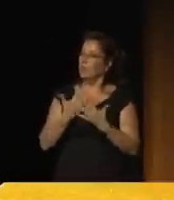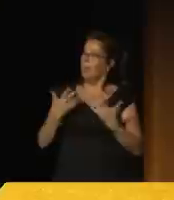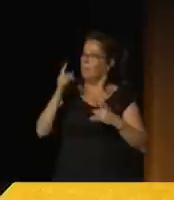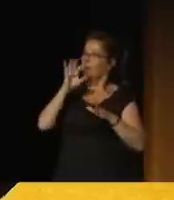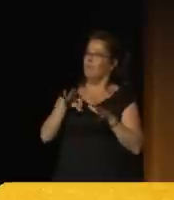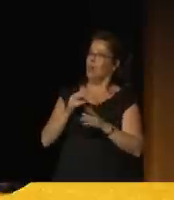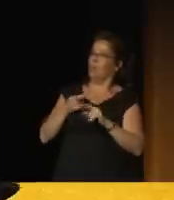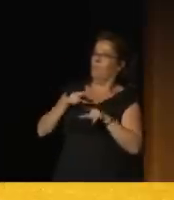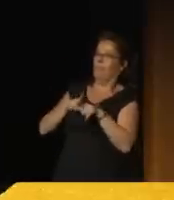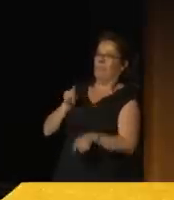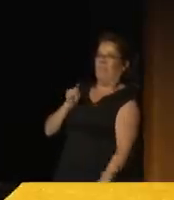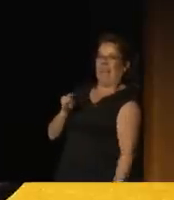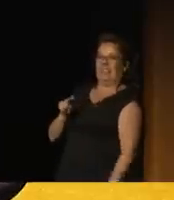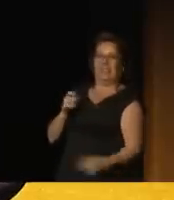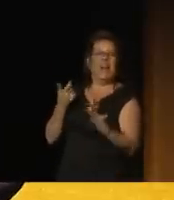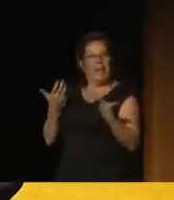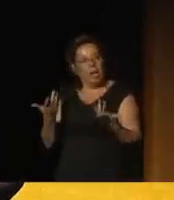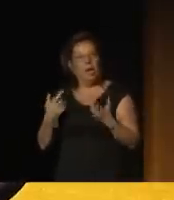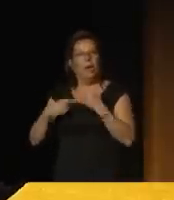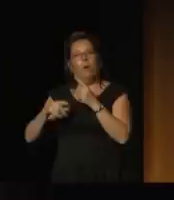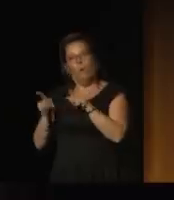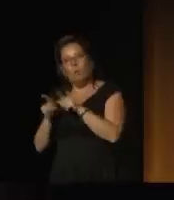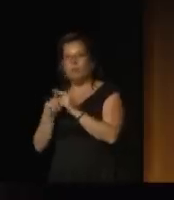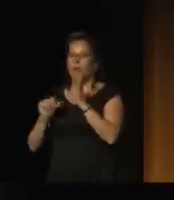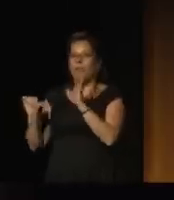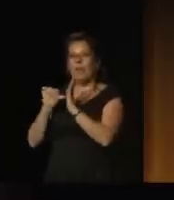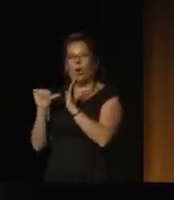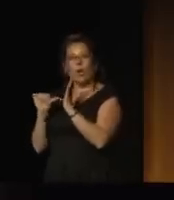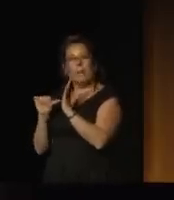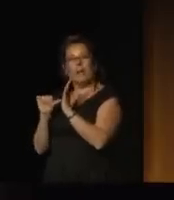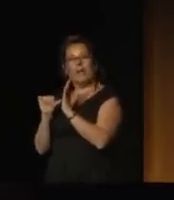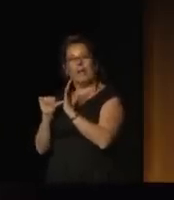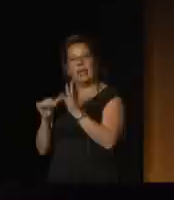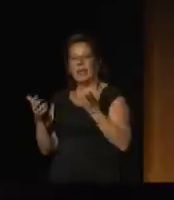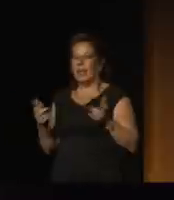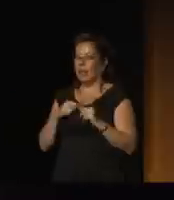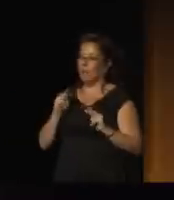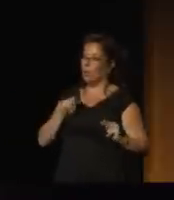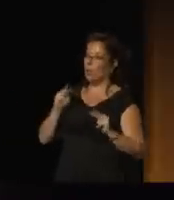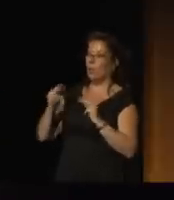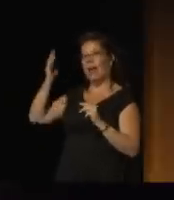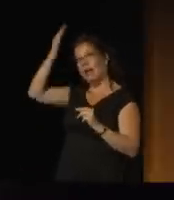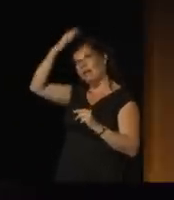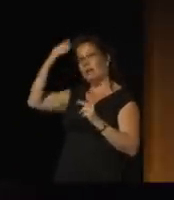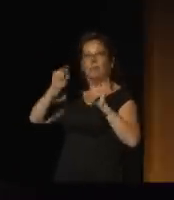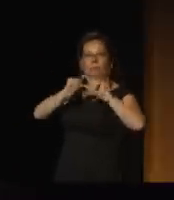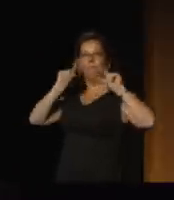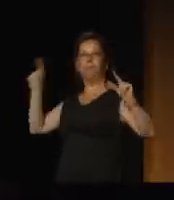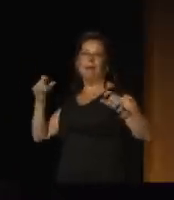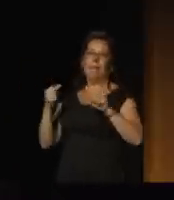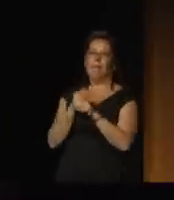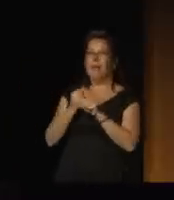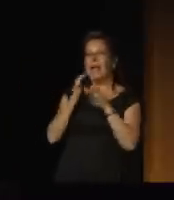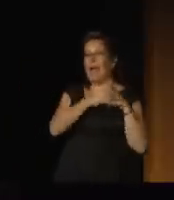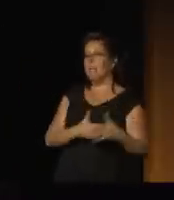the economy also was a big thing. And this sort of idea of, you know, if you just look at the slogan that Trump had, make America great again,